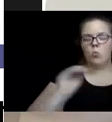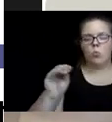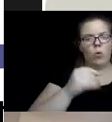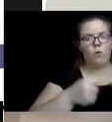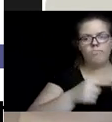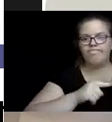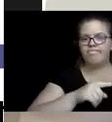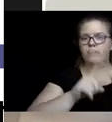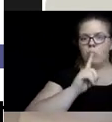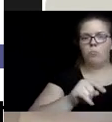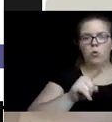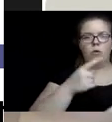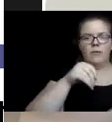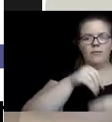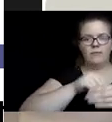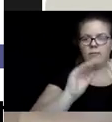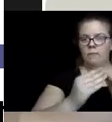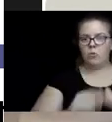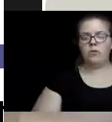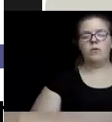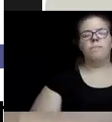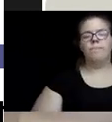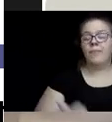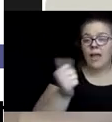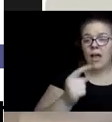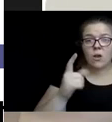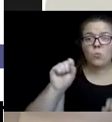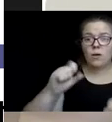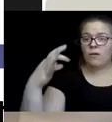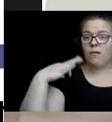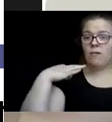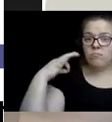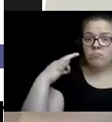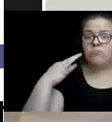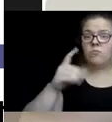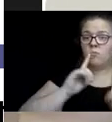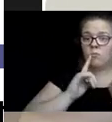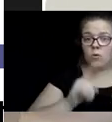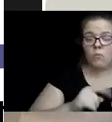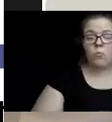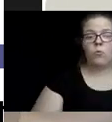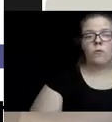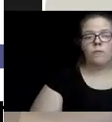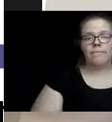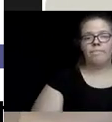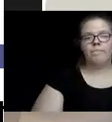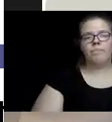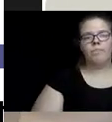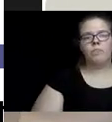elder abuse in the community. But anyone can voluntarily report. There